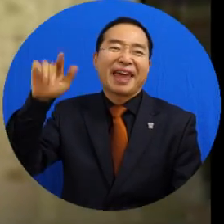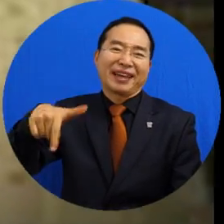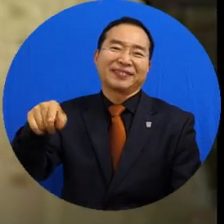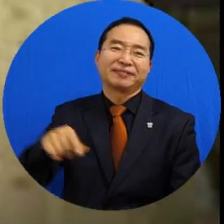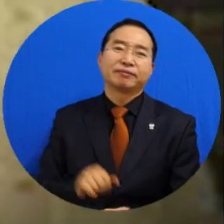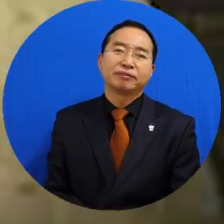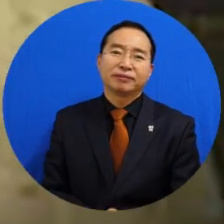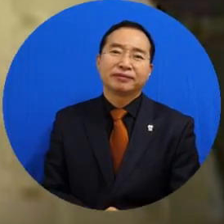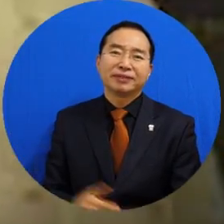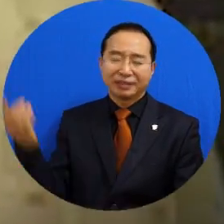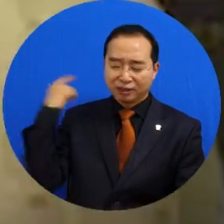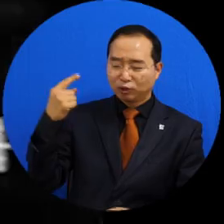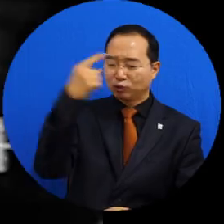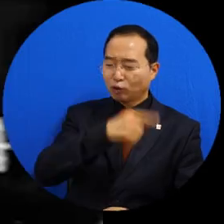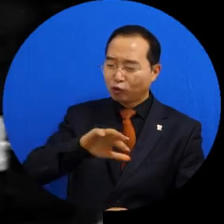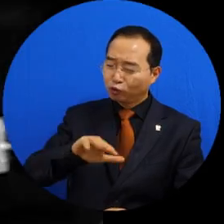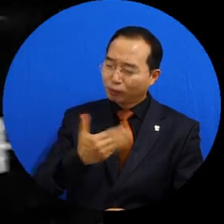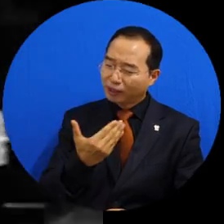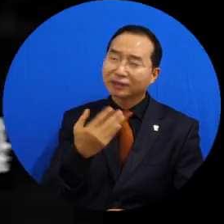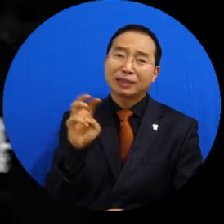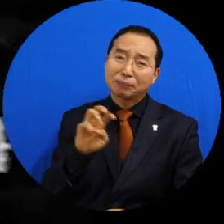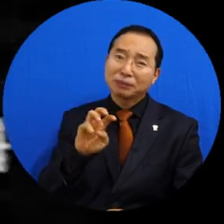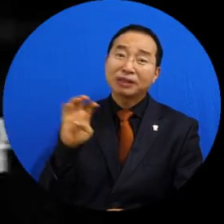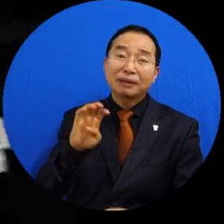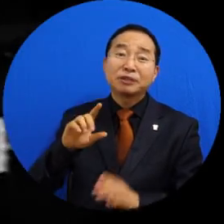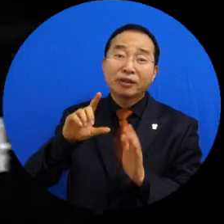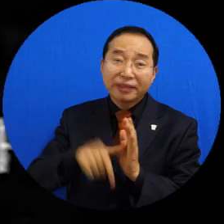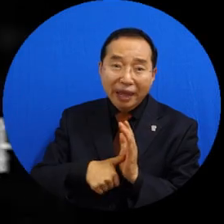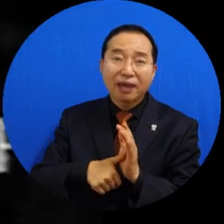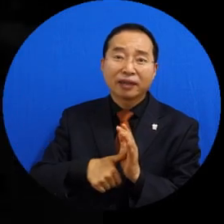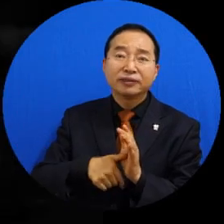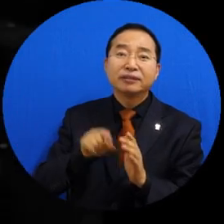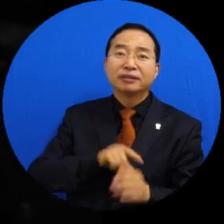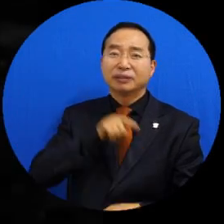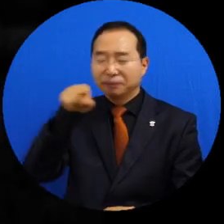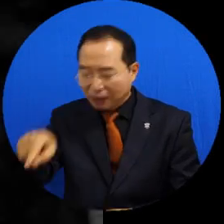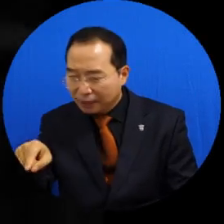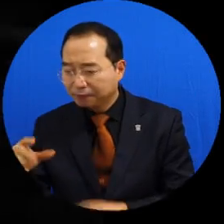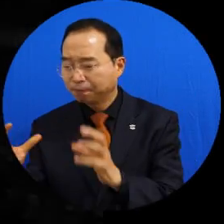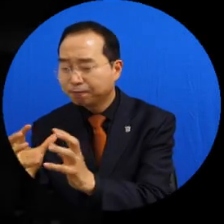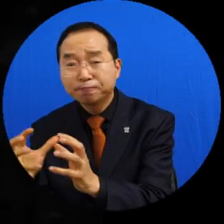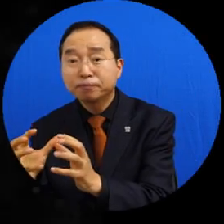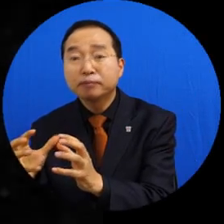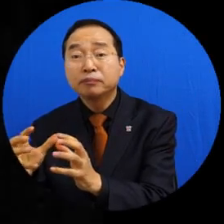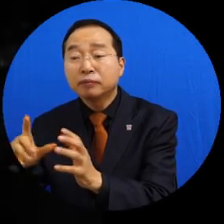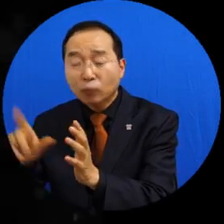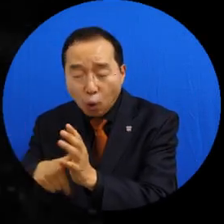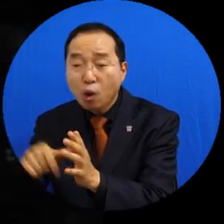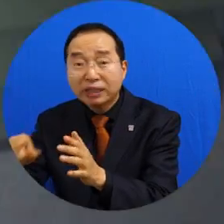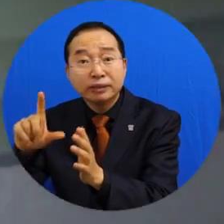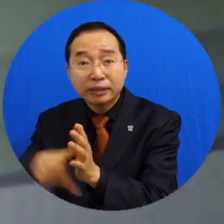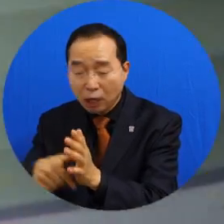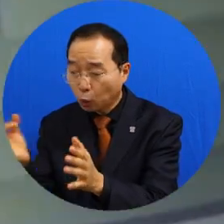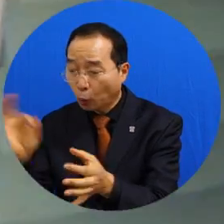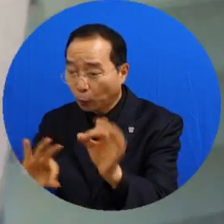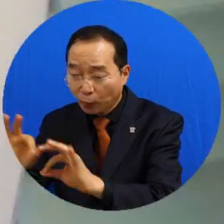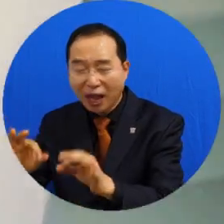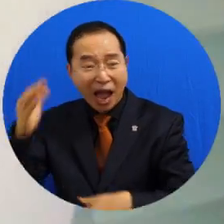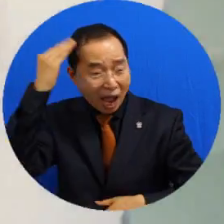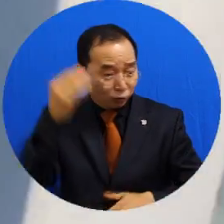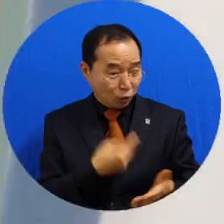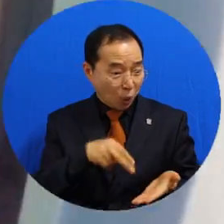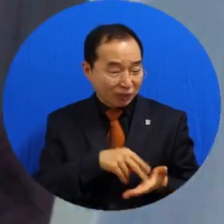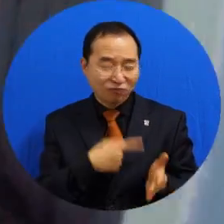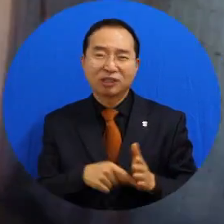collect funds from his friends in Mexico and Cuba in the 1930s and 40s to support Korea's independence movement